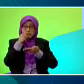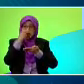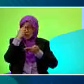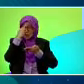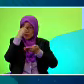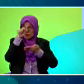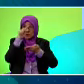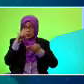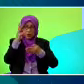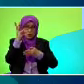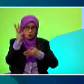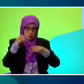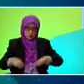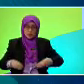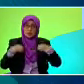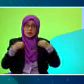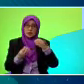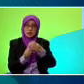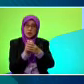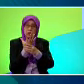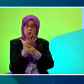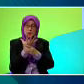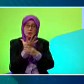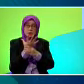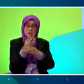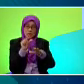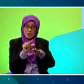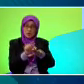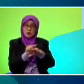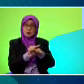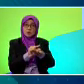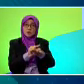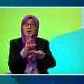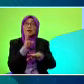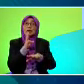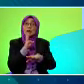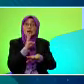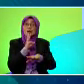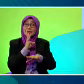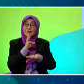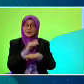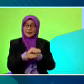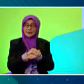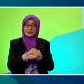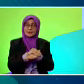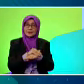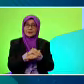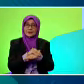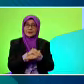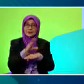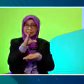microorganism growth. I used distilled water and fresh milk as my subject. Okay. This is